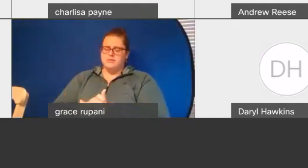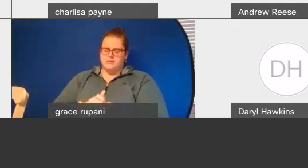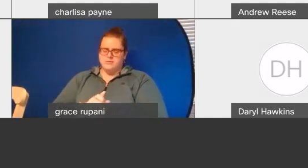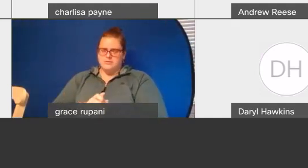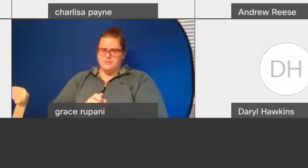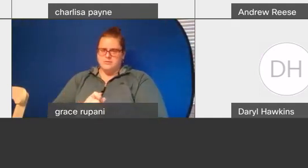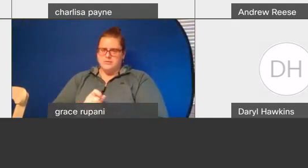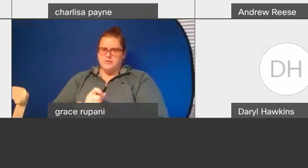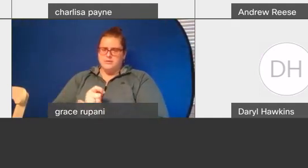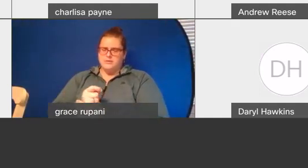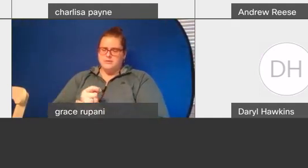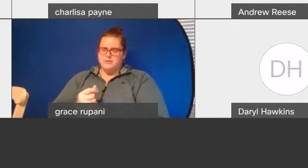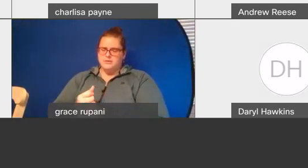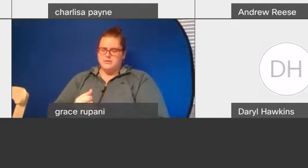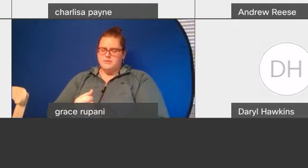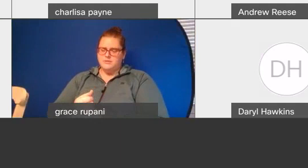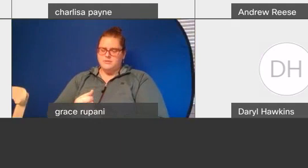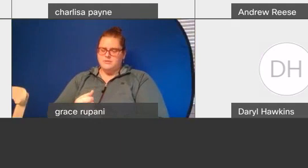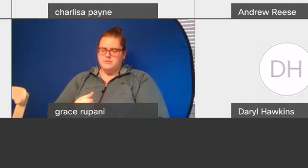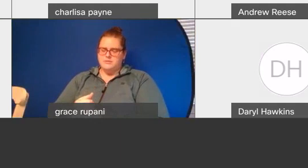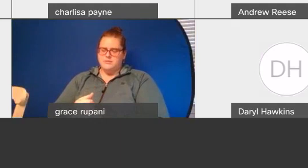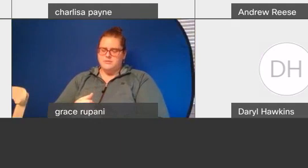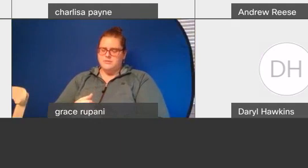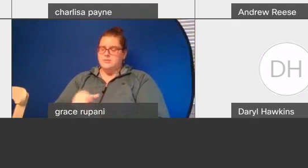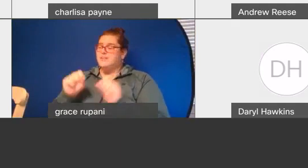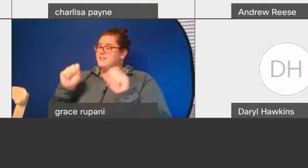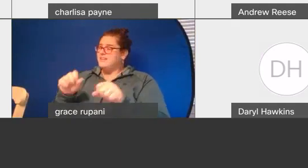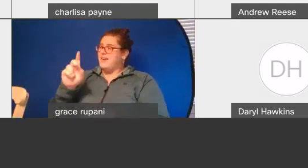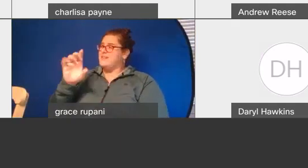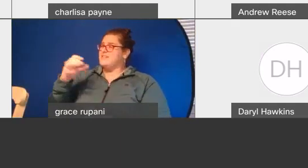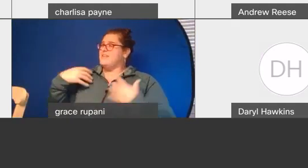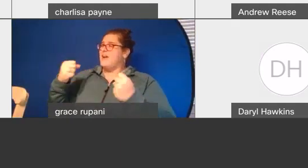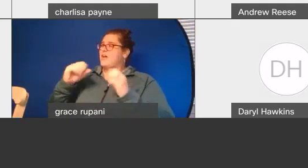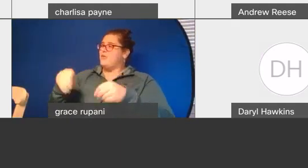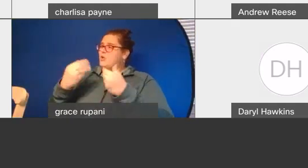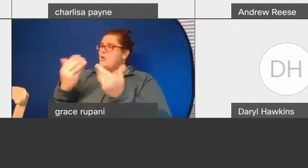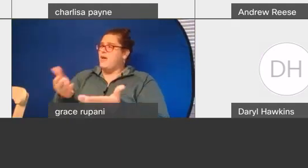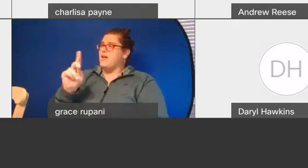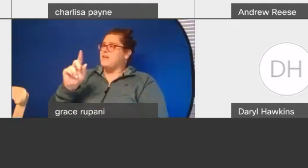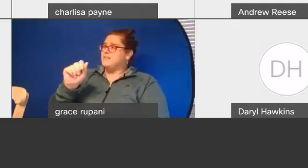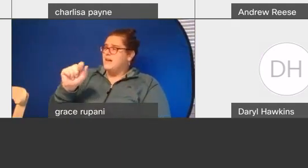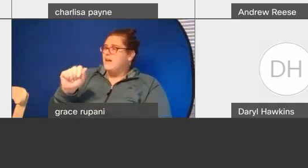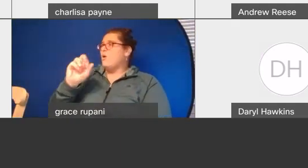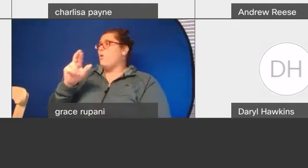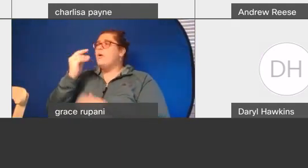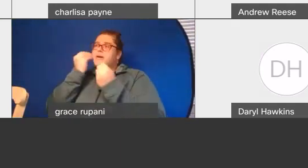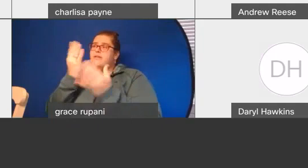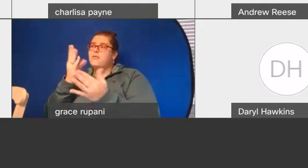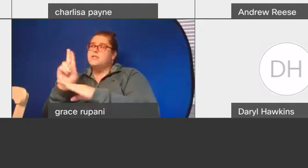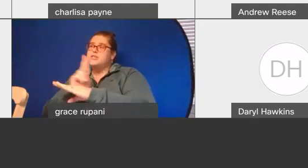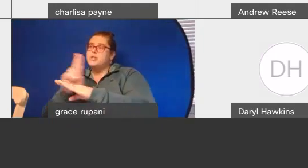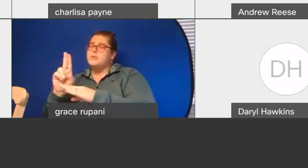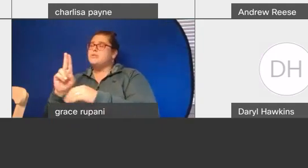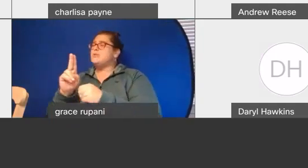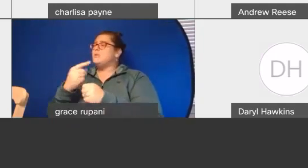Could DC Health provide the data or information used in making the decision that universal eye protection is